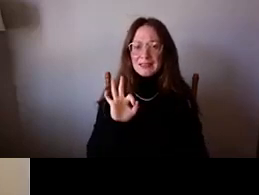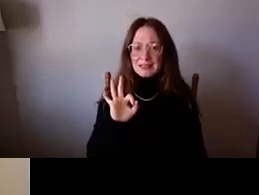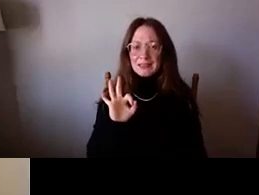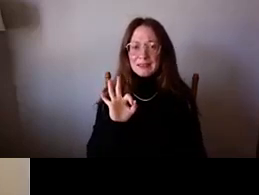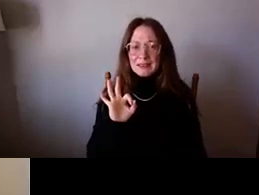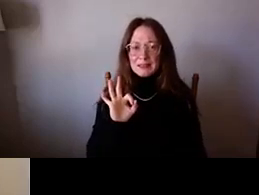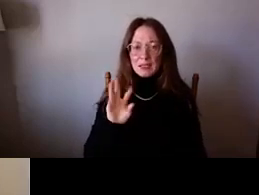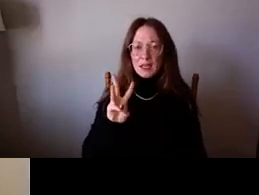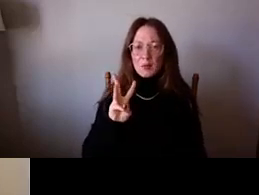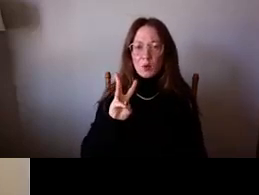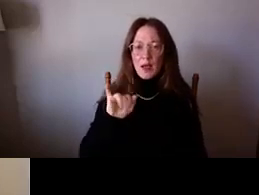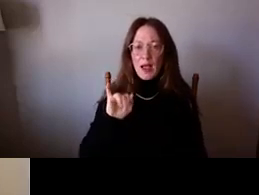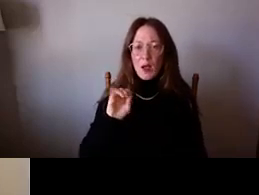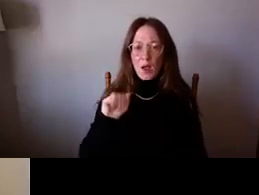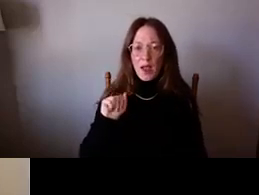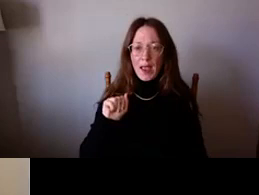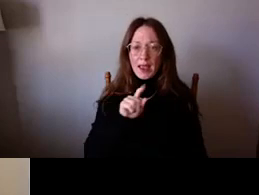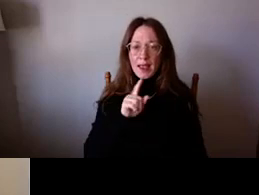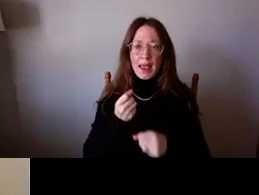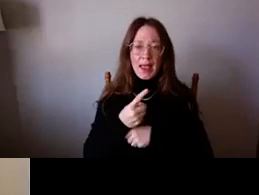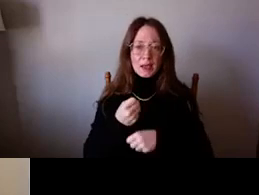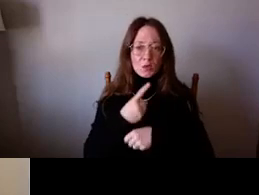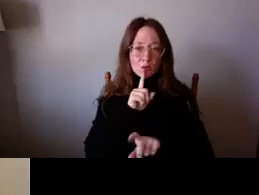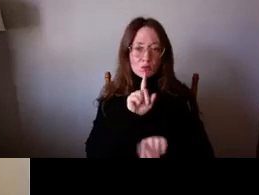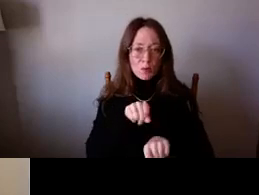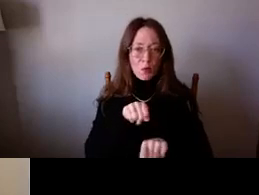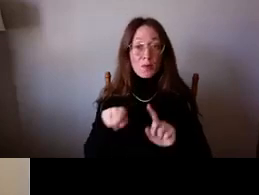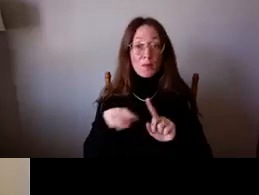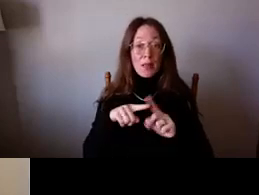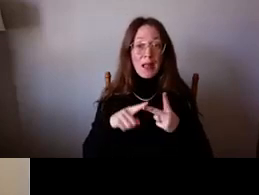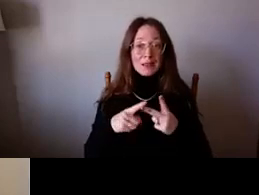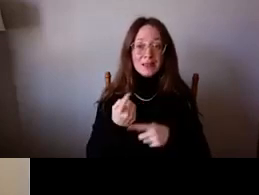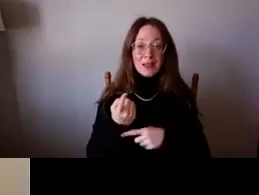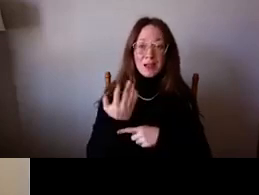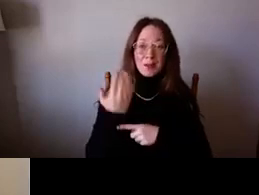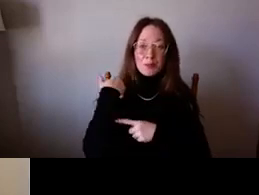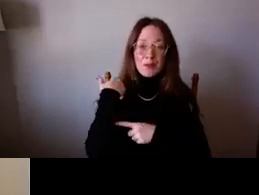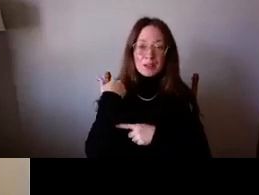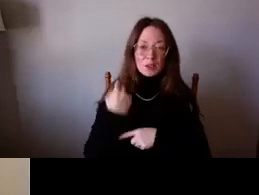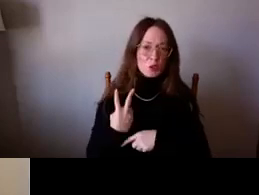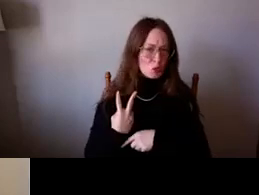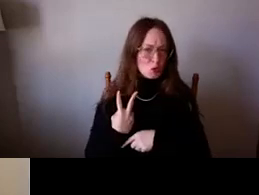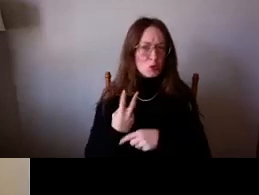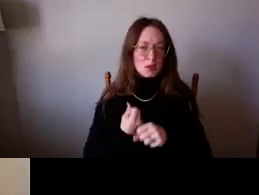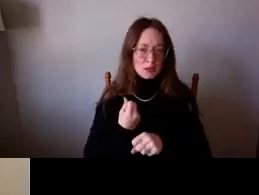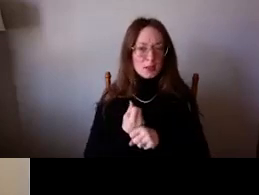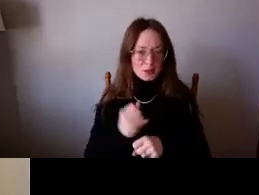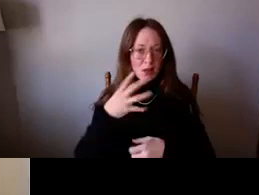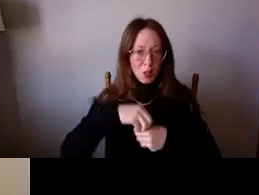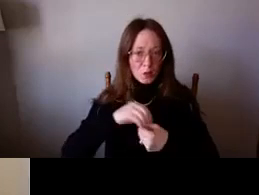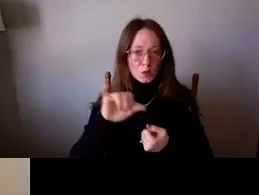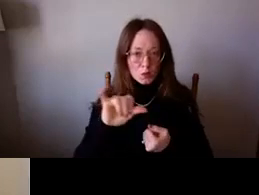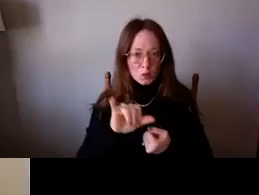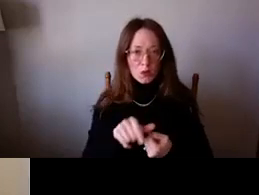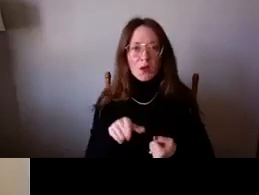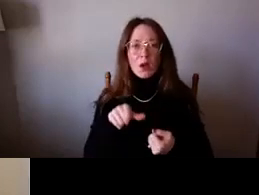WIOA annual report, as well as the previous 2 years. You'll see here